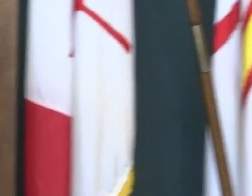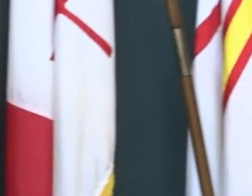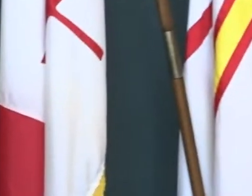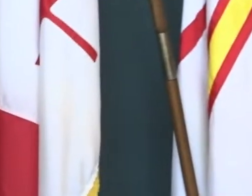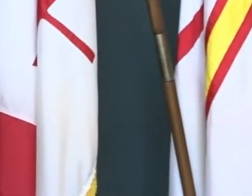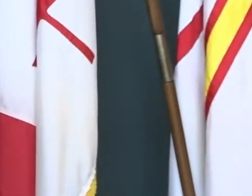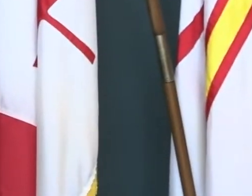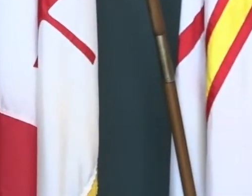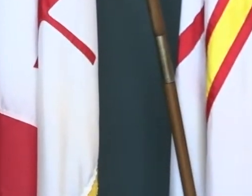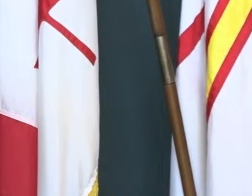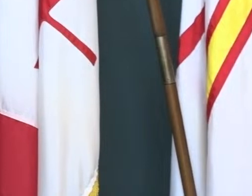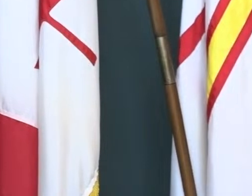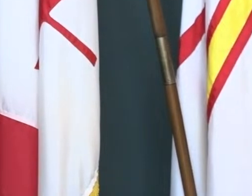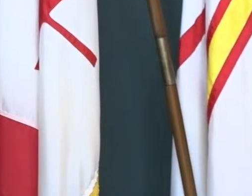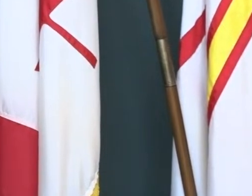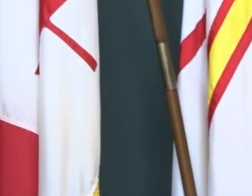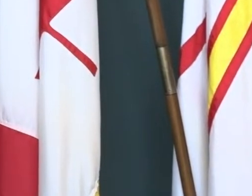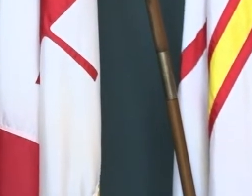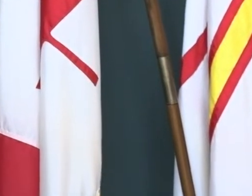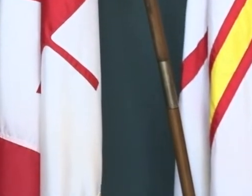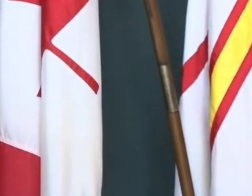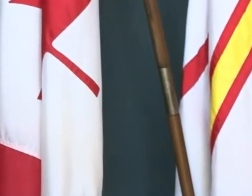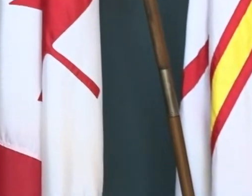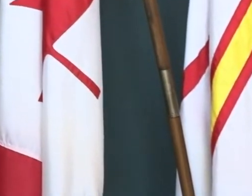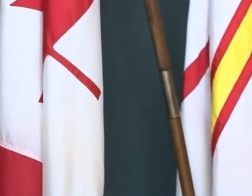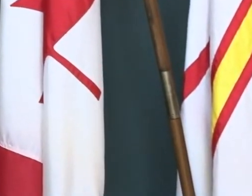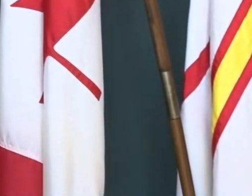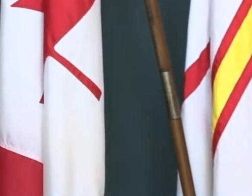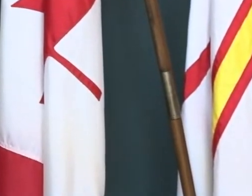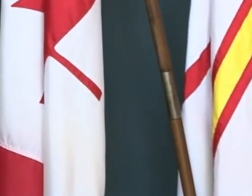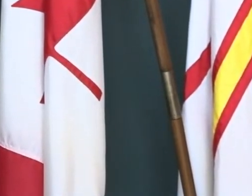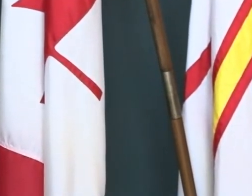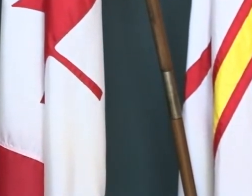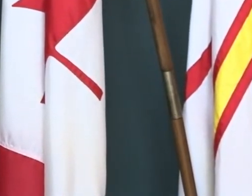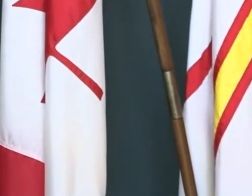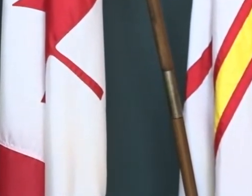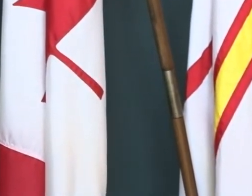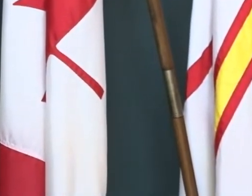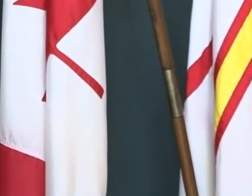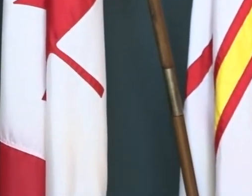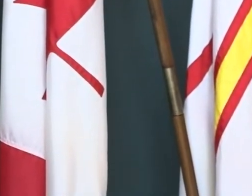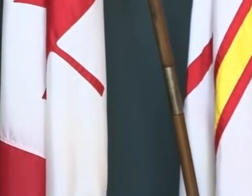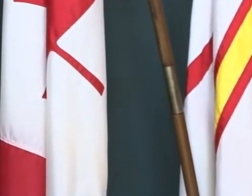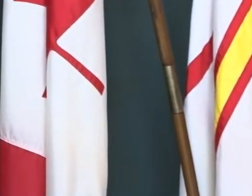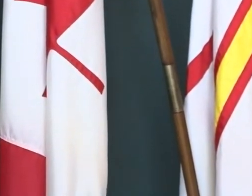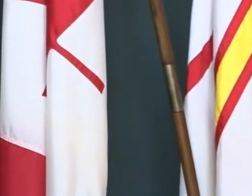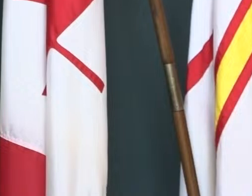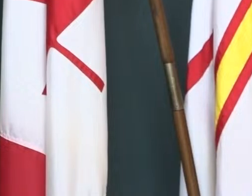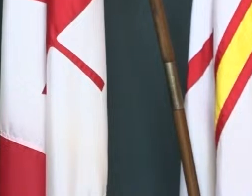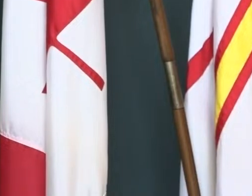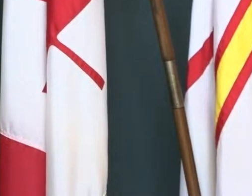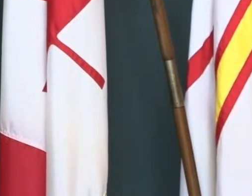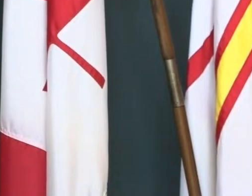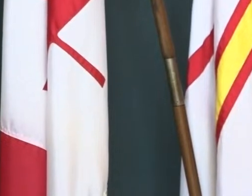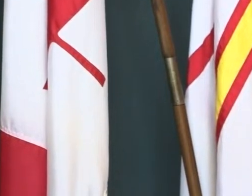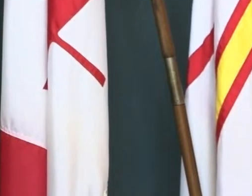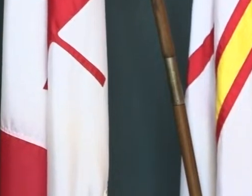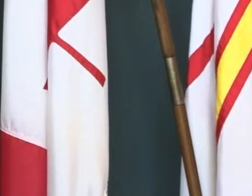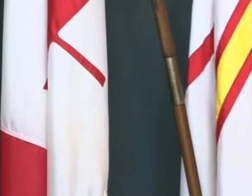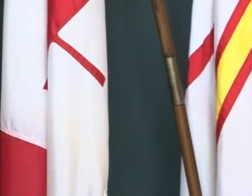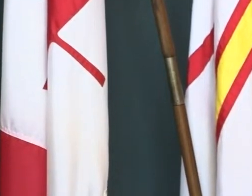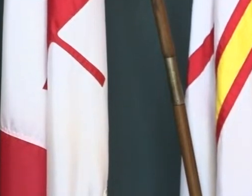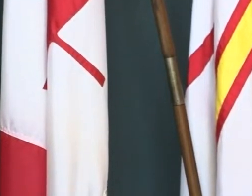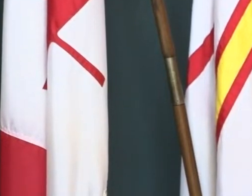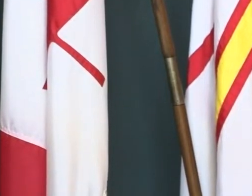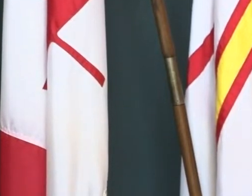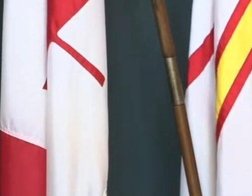partner violence is Glenda Power, aunt of Courtney Lake, a young woman who disappeared from Mount Pearl